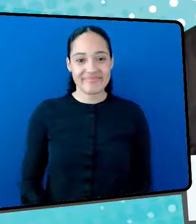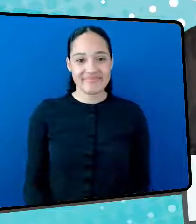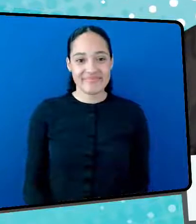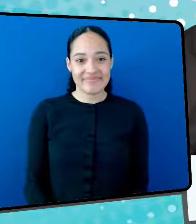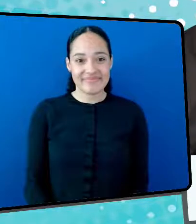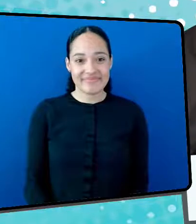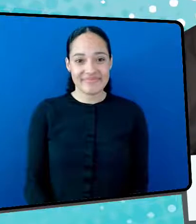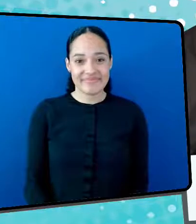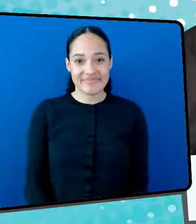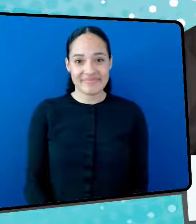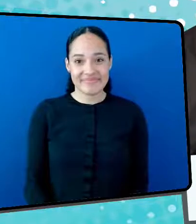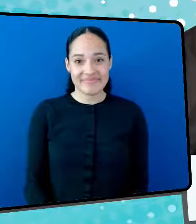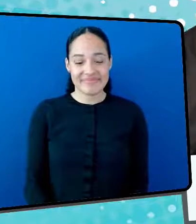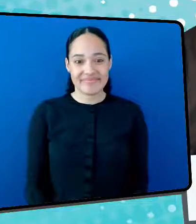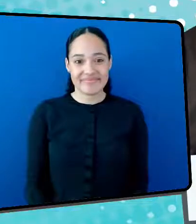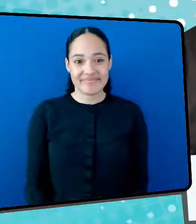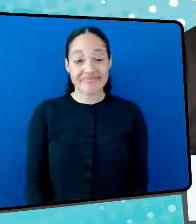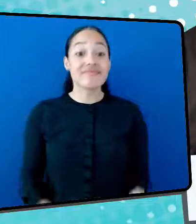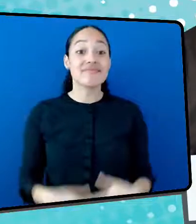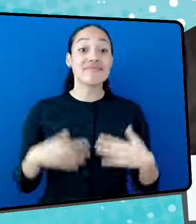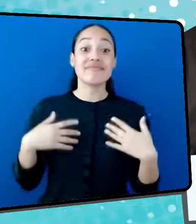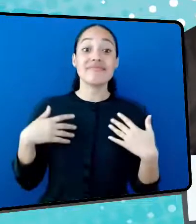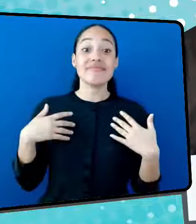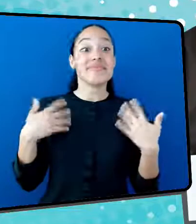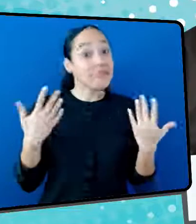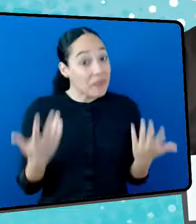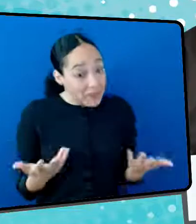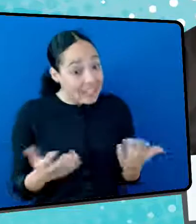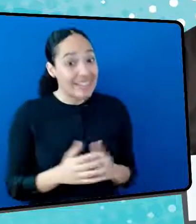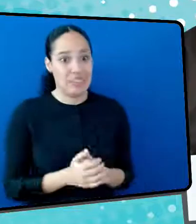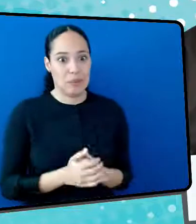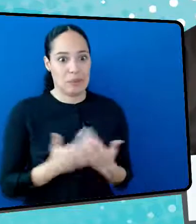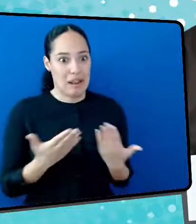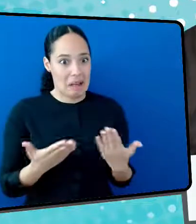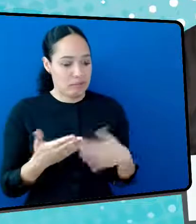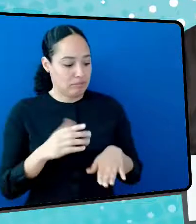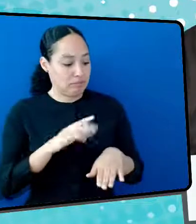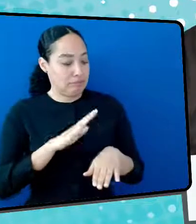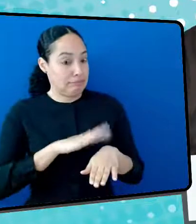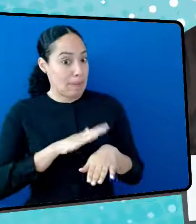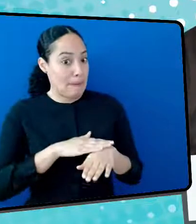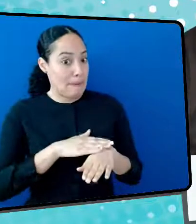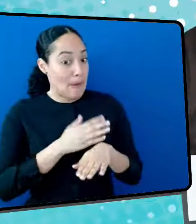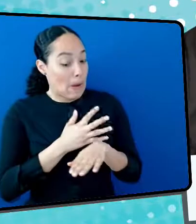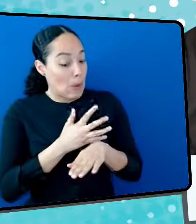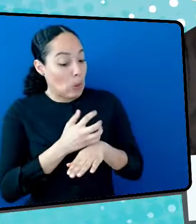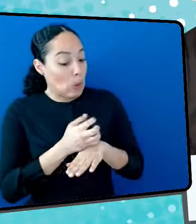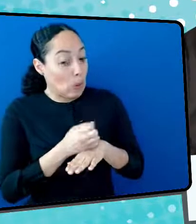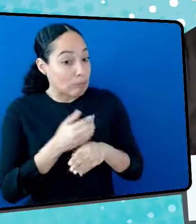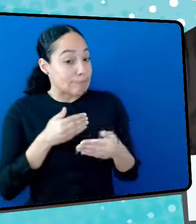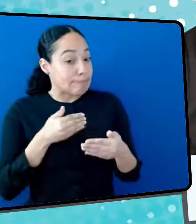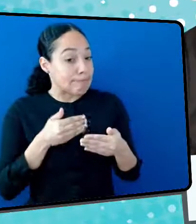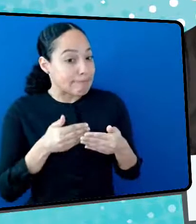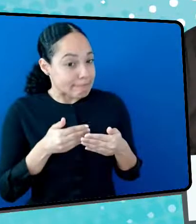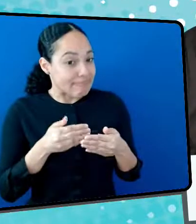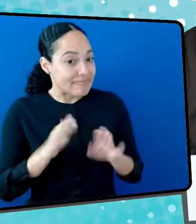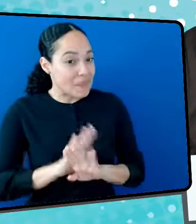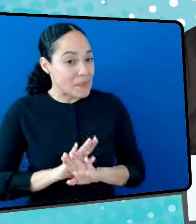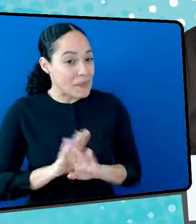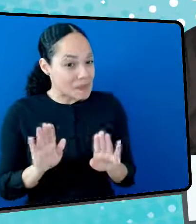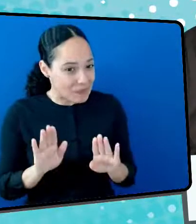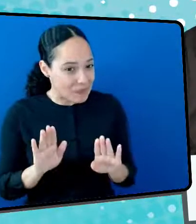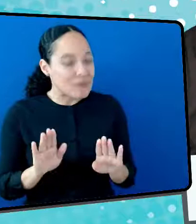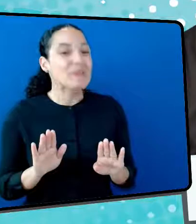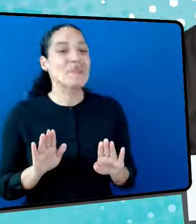Cool. So that brings us to the last few minutes of the first season of A Bit of AI. And I